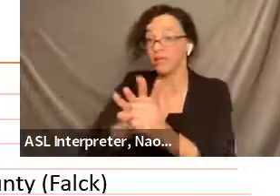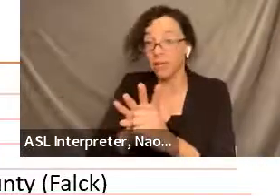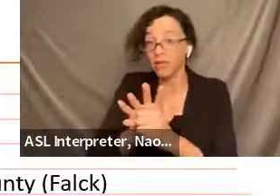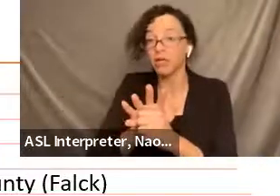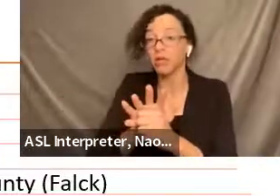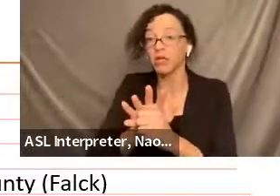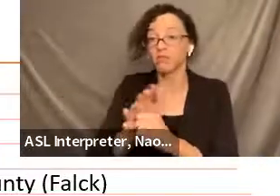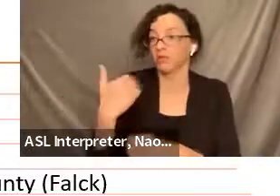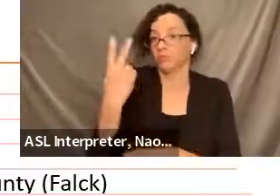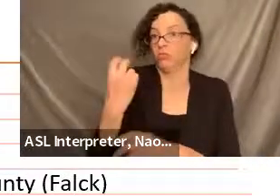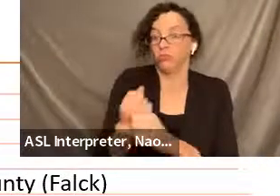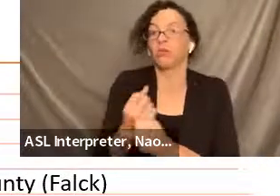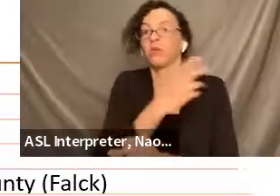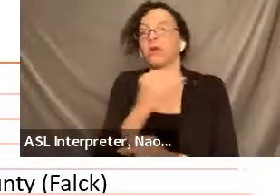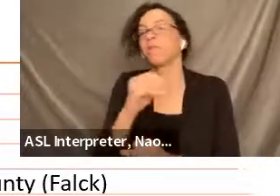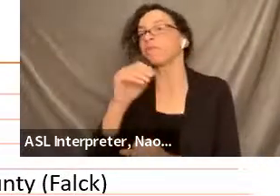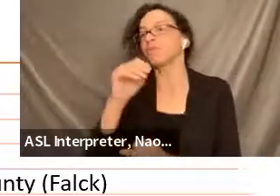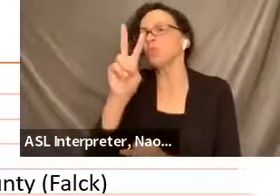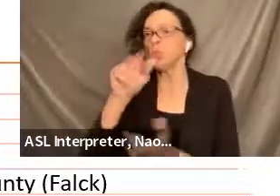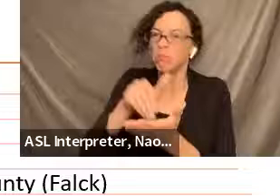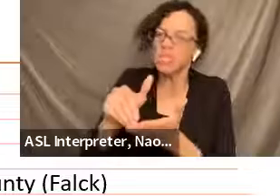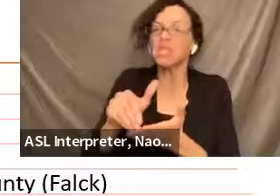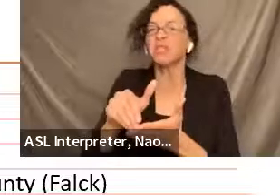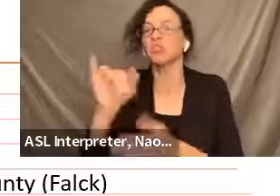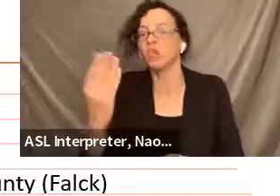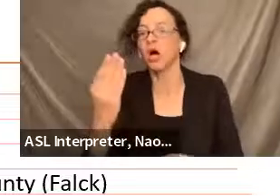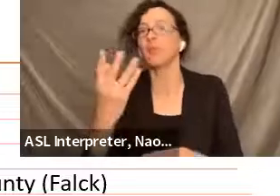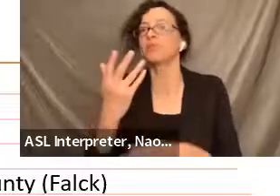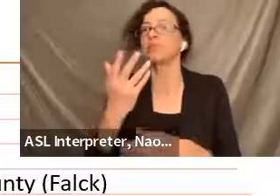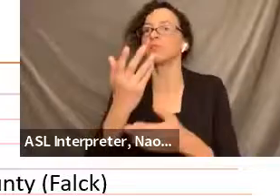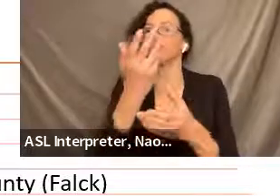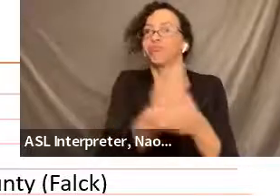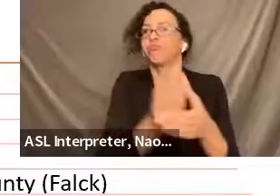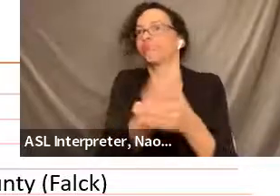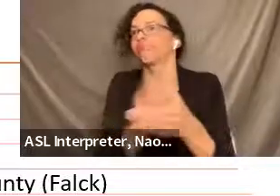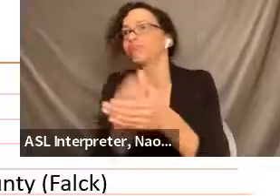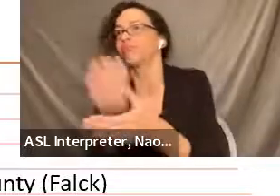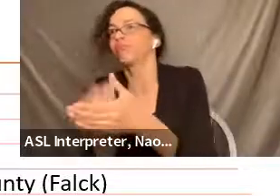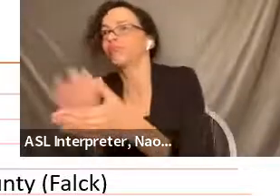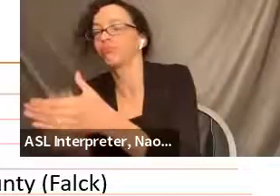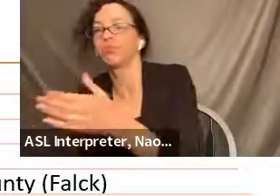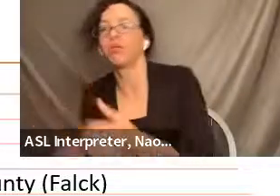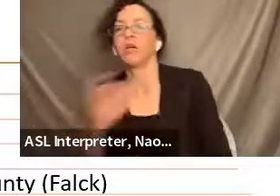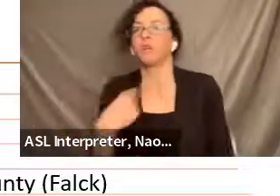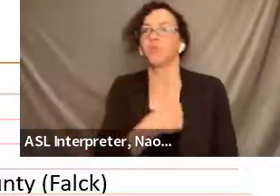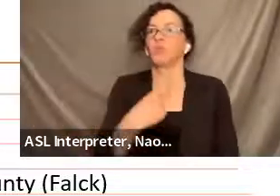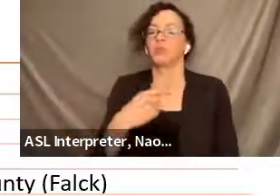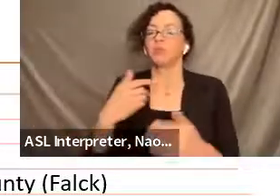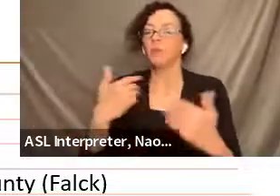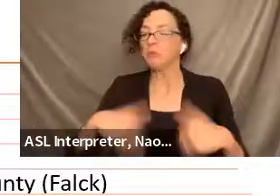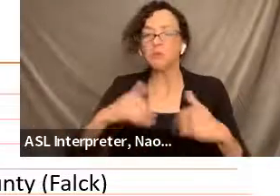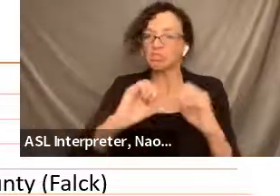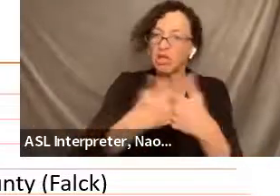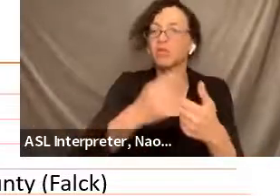short, and we're having challenges filling positions. Every shift I have, we are short